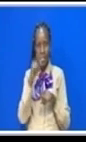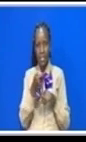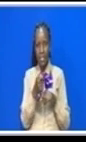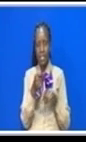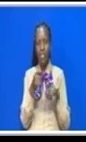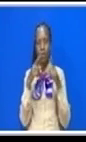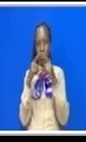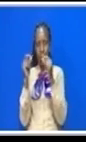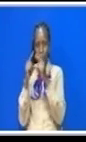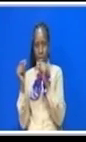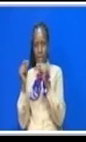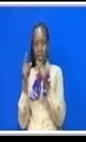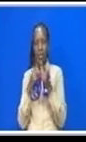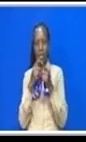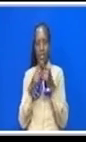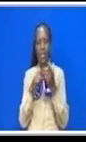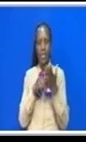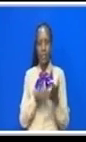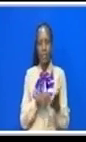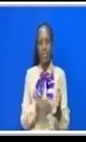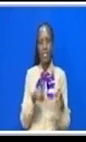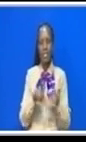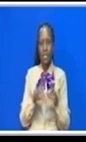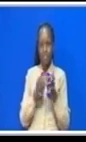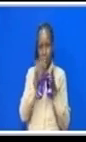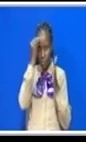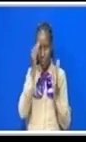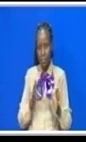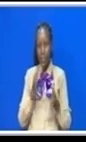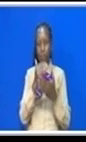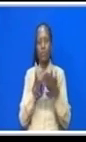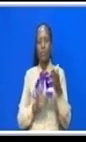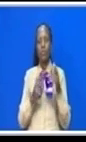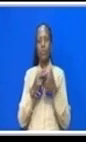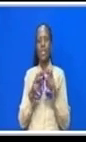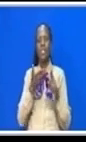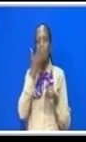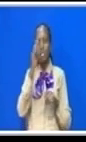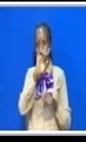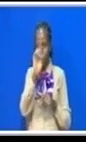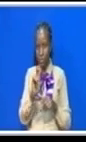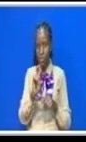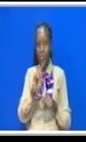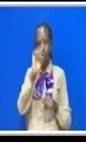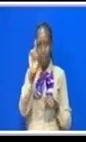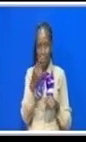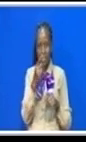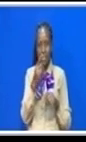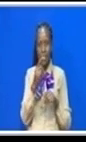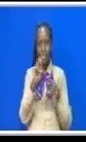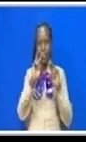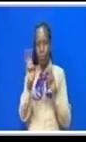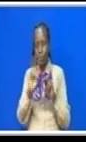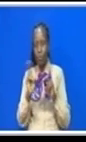we emphasize as a student, before you start answering that question, first underline the main terms. They will